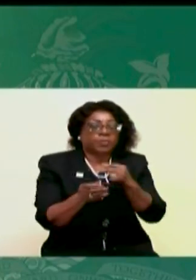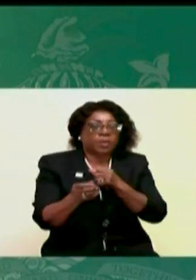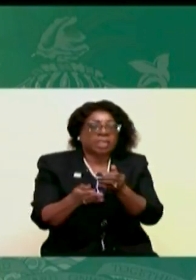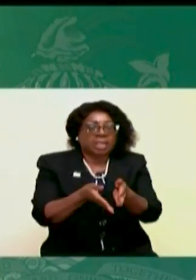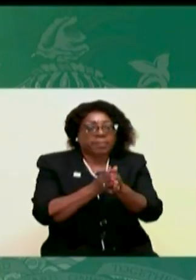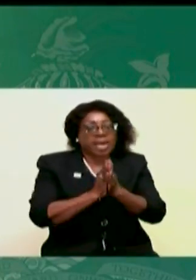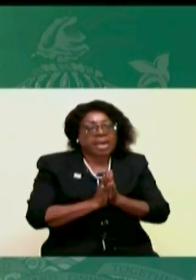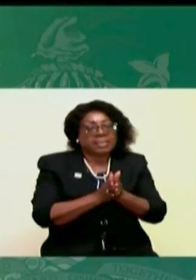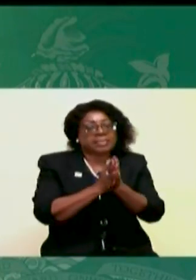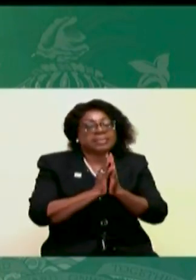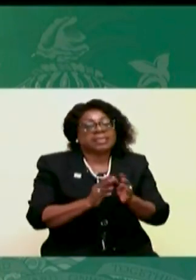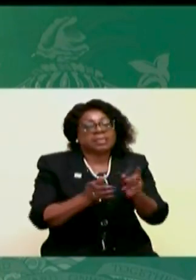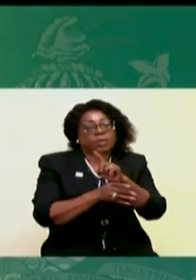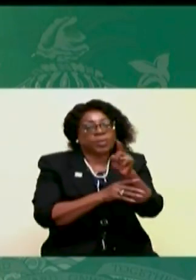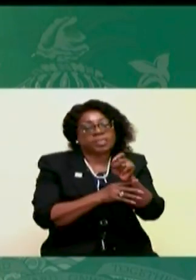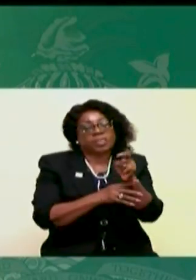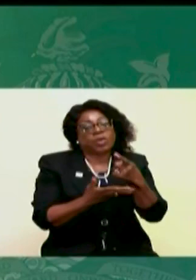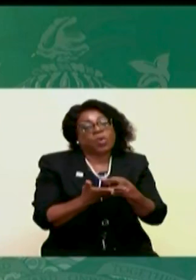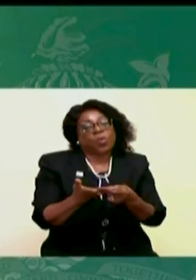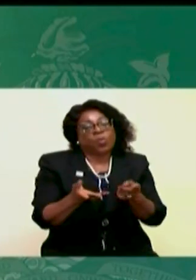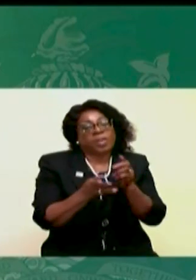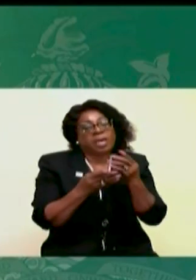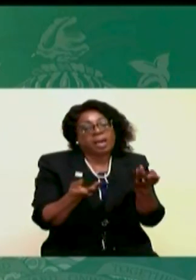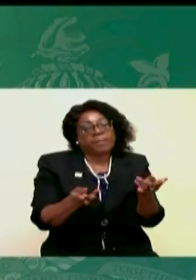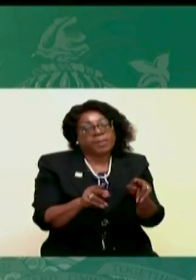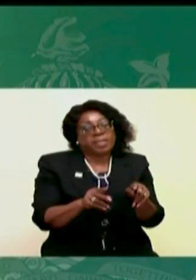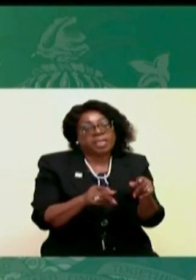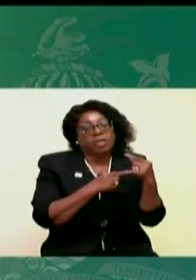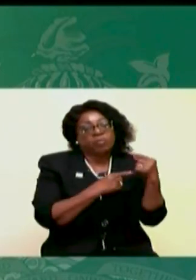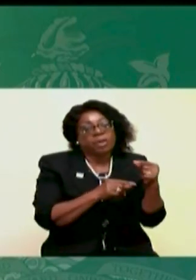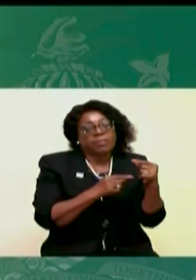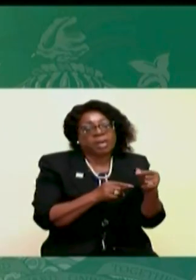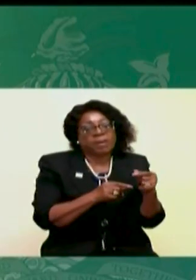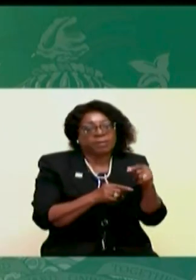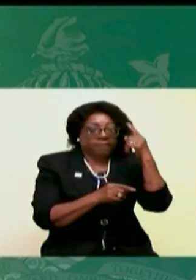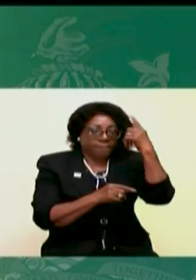in sports? Show me something. What happened? Show me one thing.